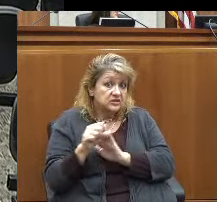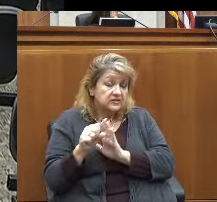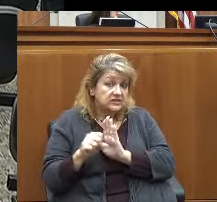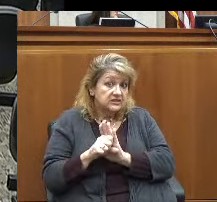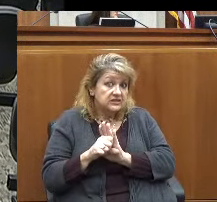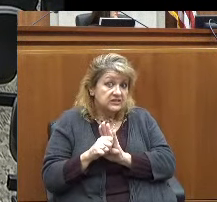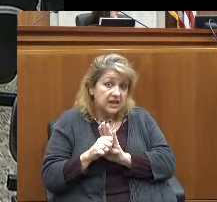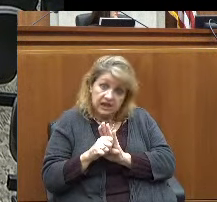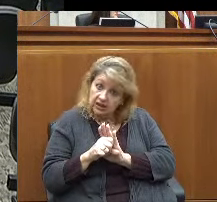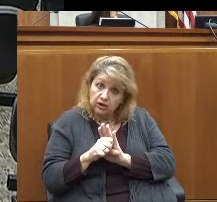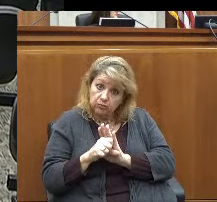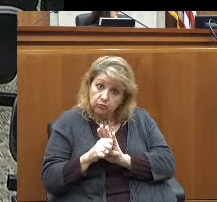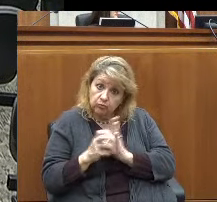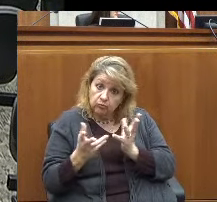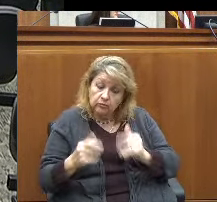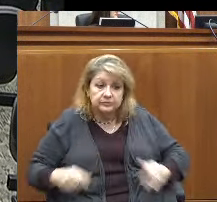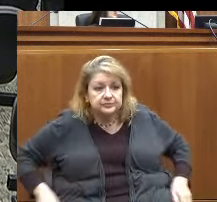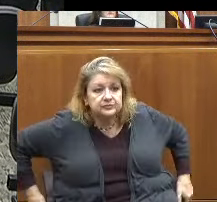state?